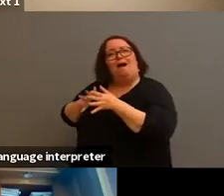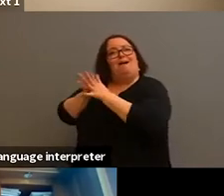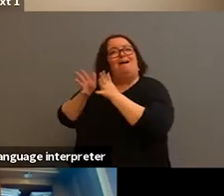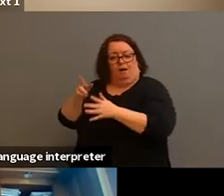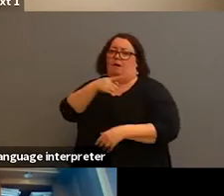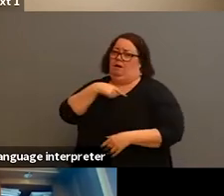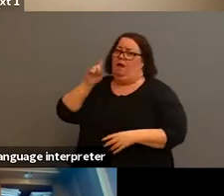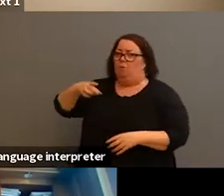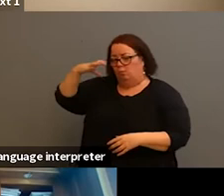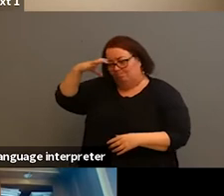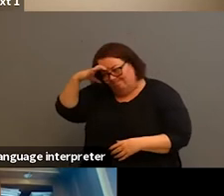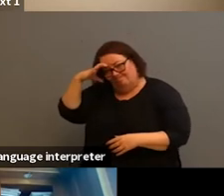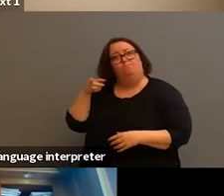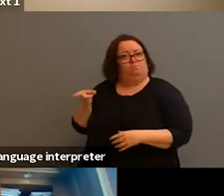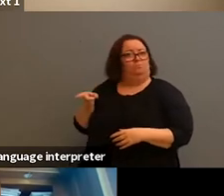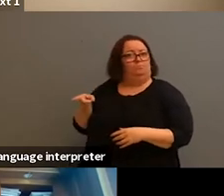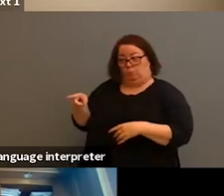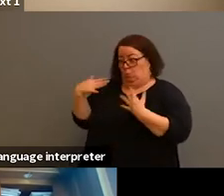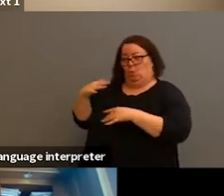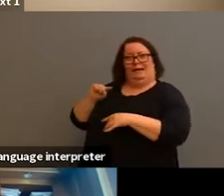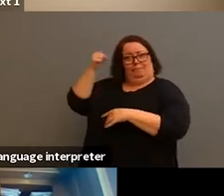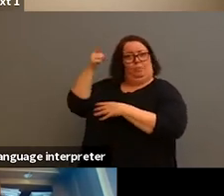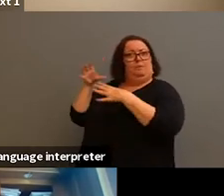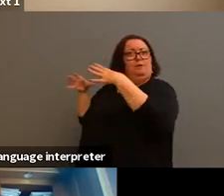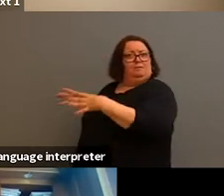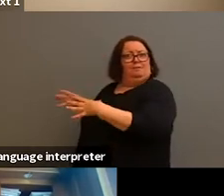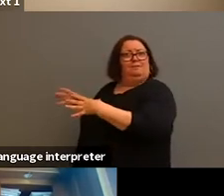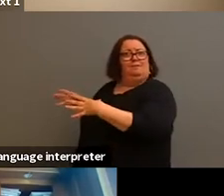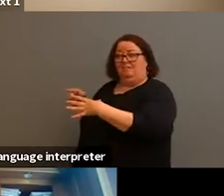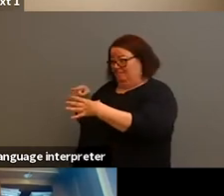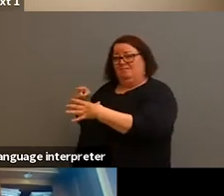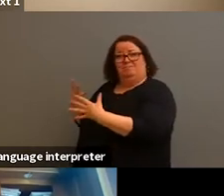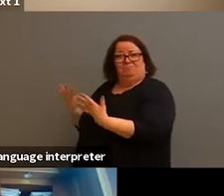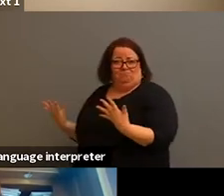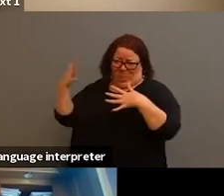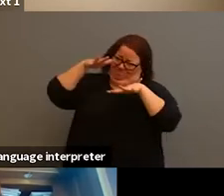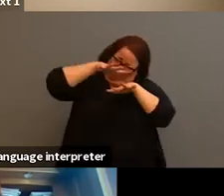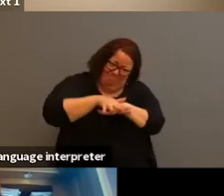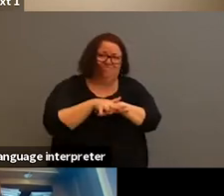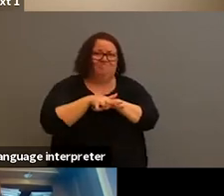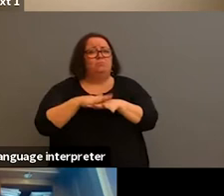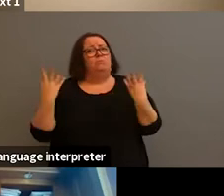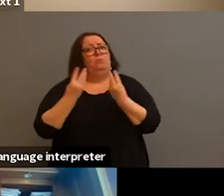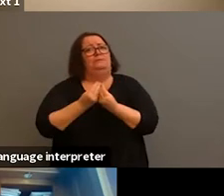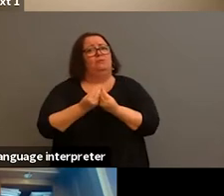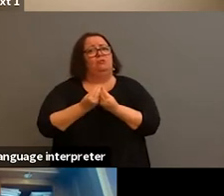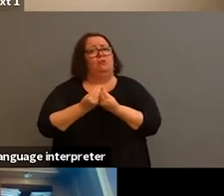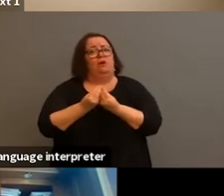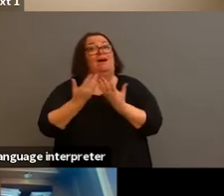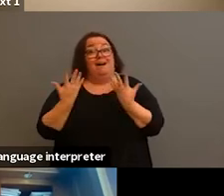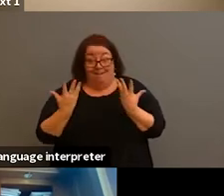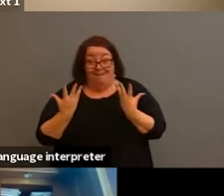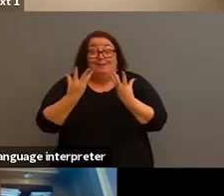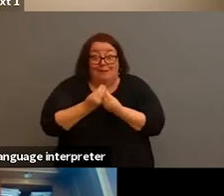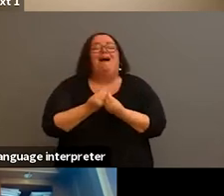important and a key obstacle to actually to reach the goals that has been set. And among these groups, persons